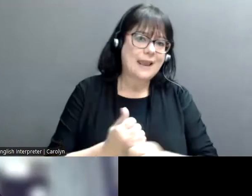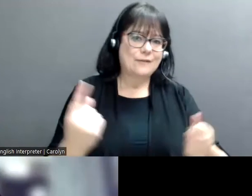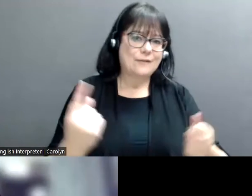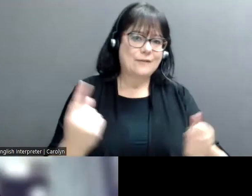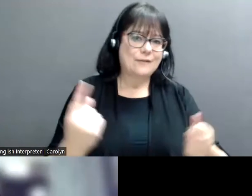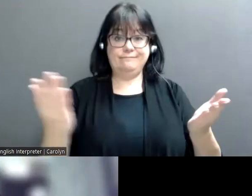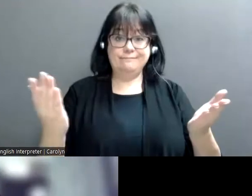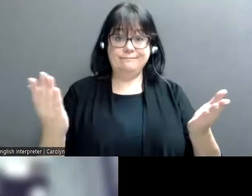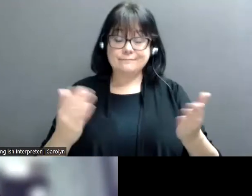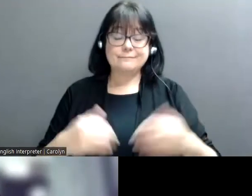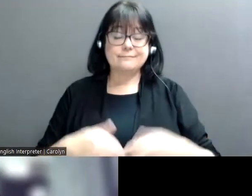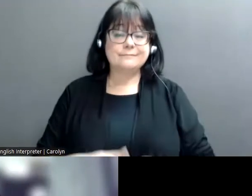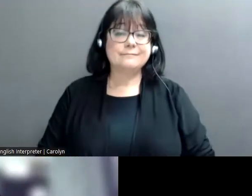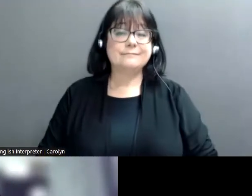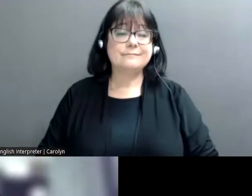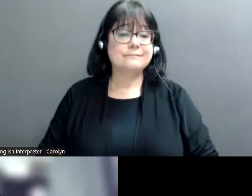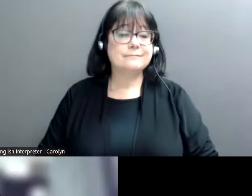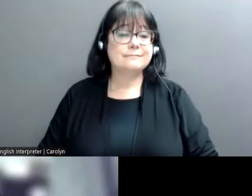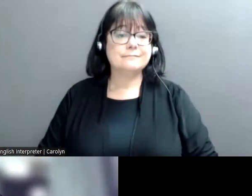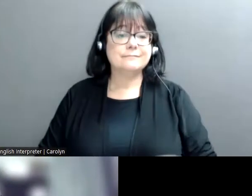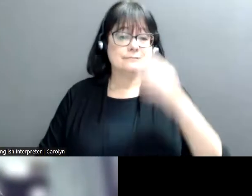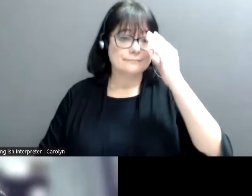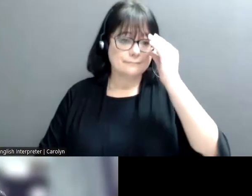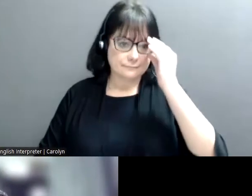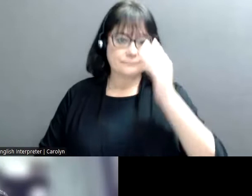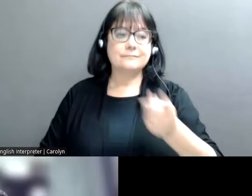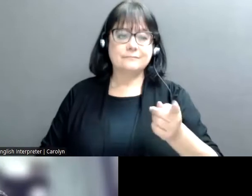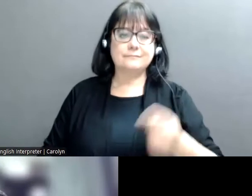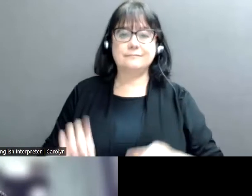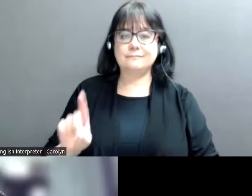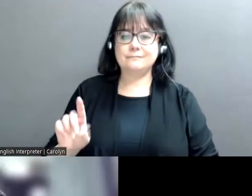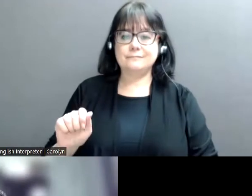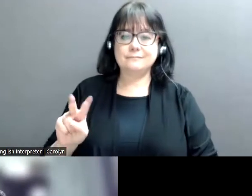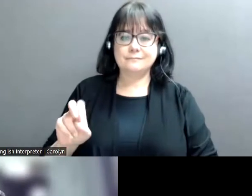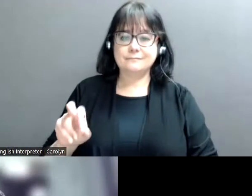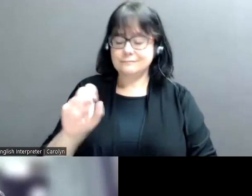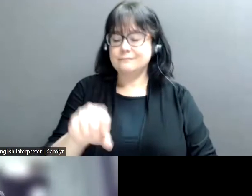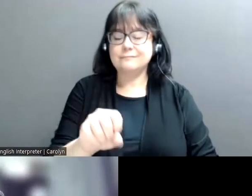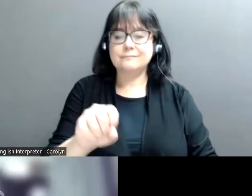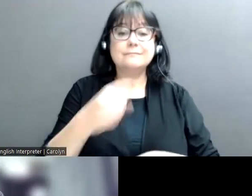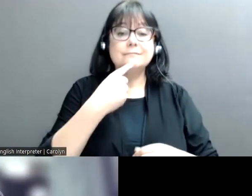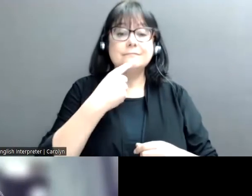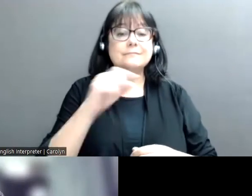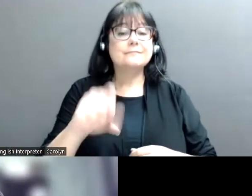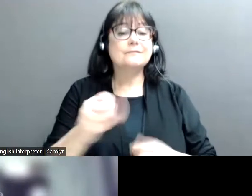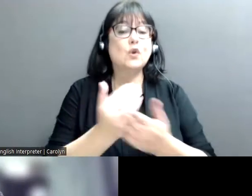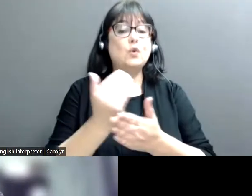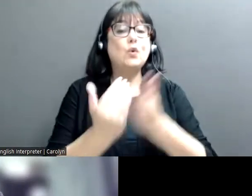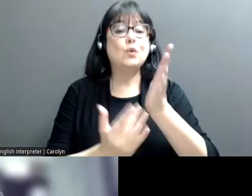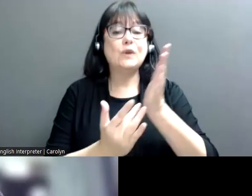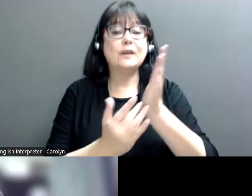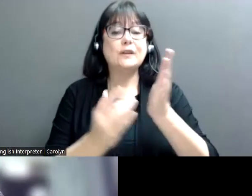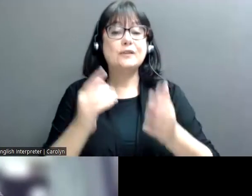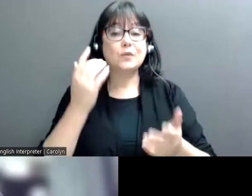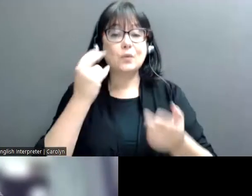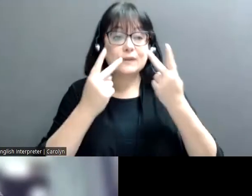Absolutely. And I think we are seeing new types of technology beginning to be introduced. We're seeing things like